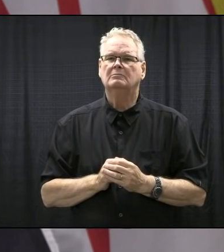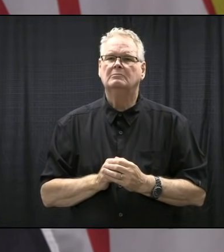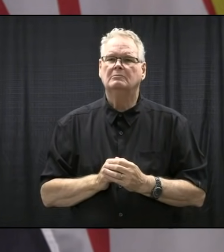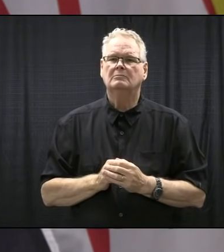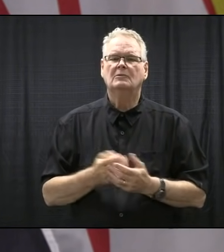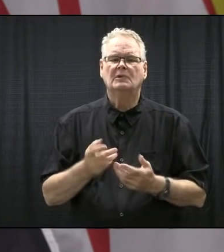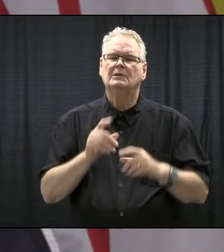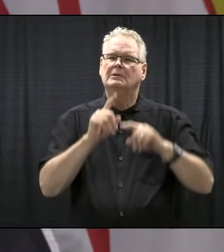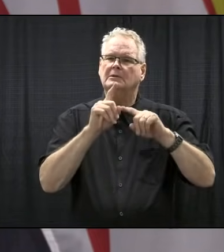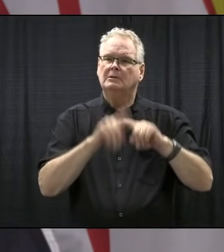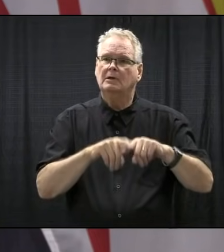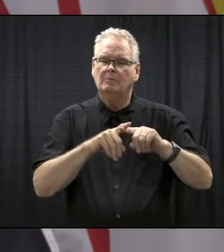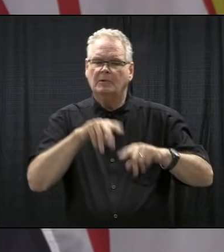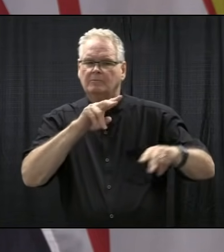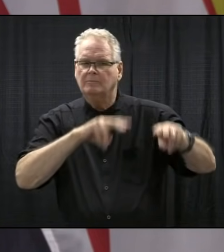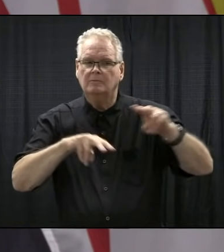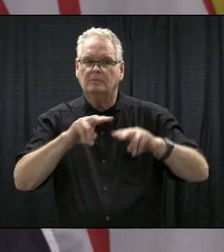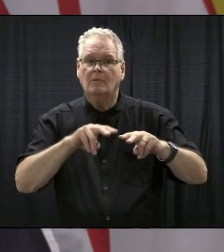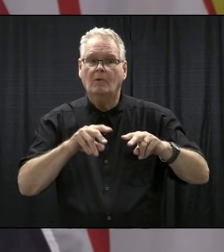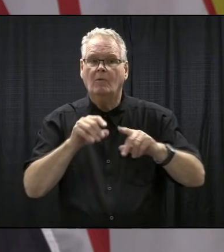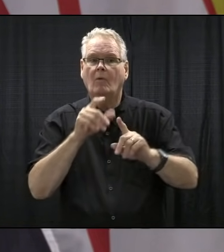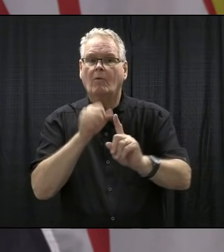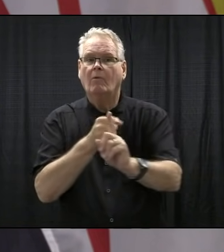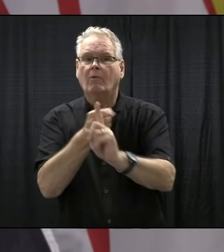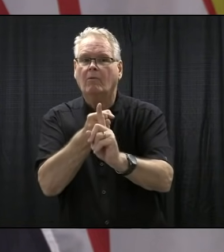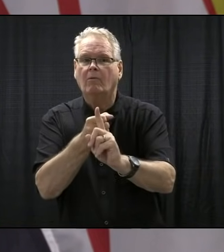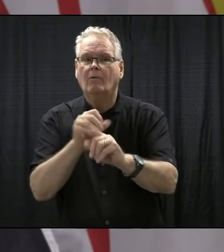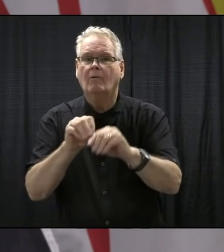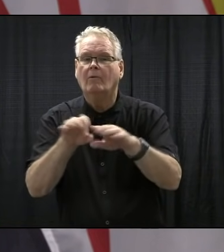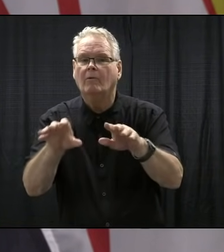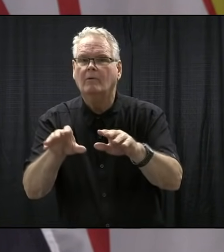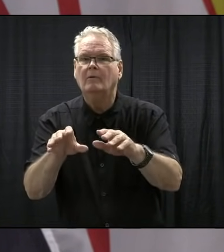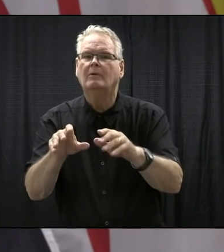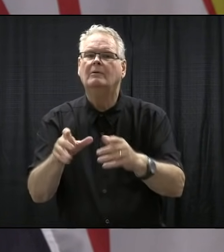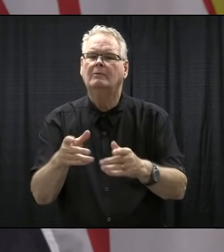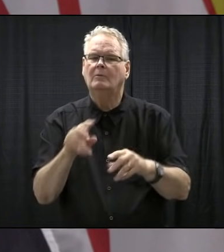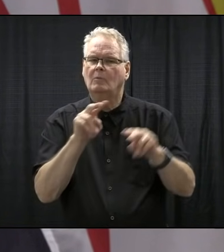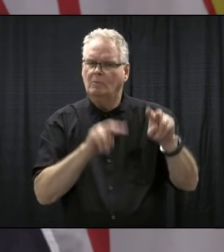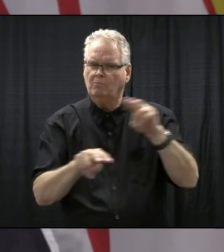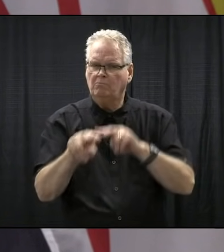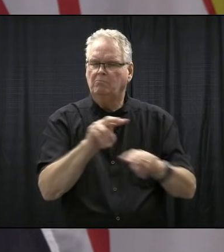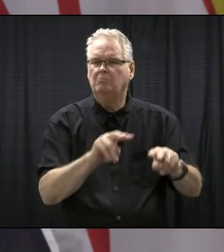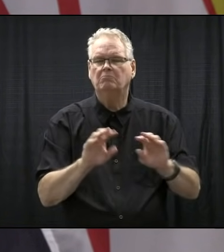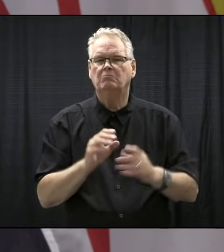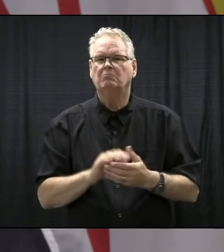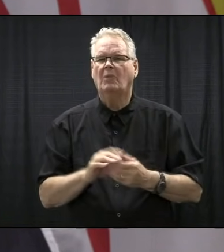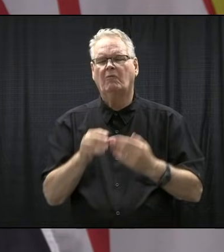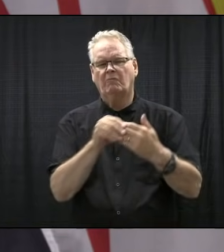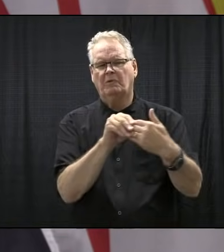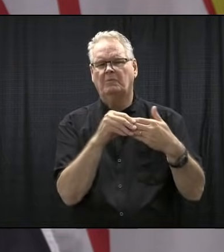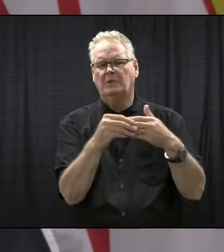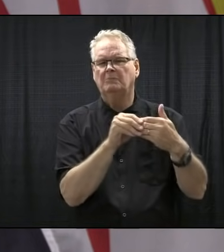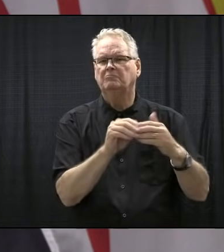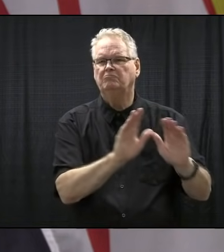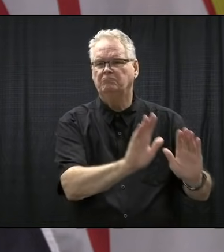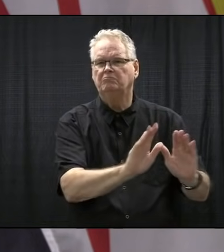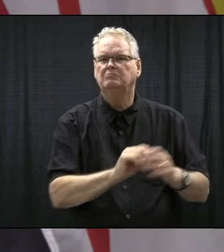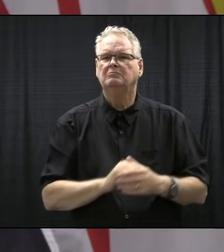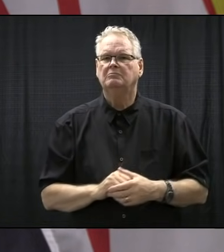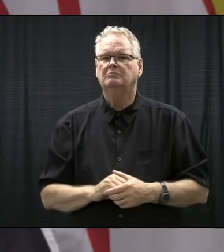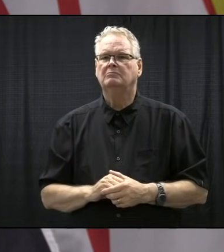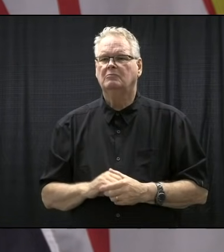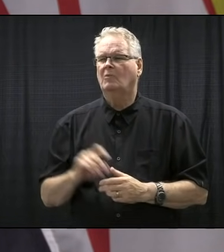situation. So it's certainly something that will be fluid and we'll be looking at. Public health certainly will be making those